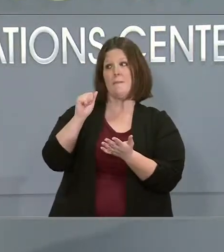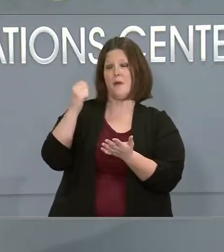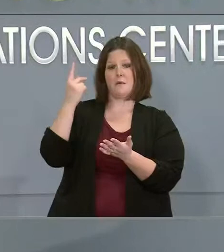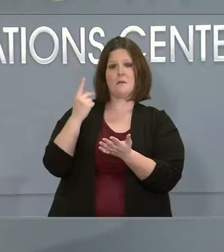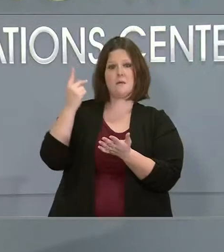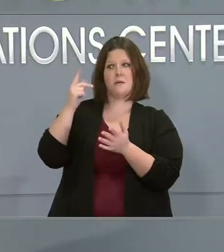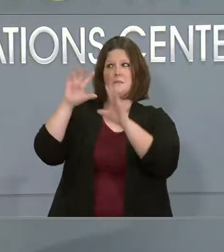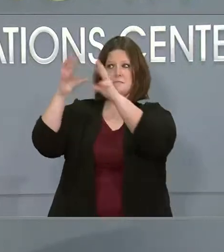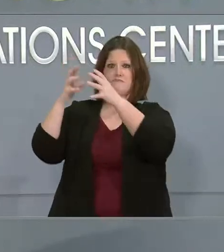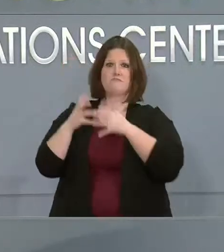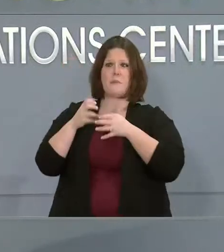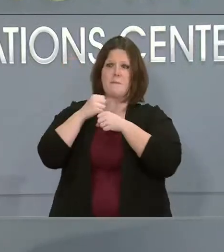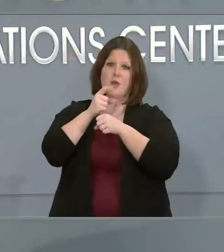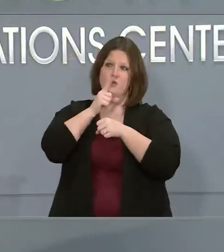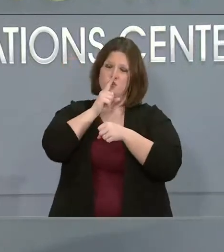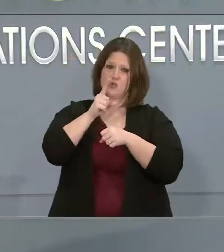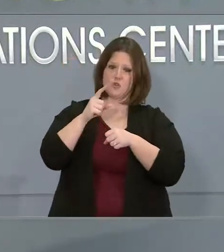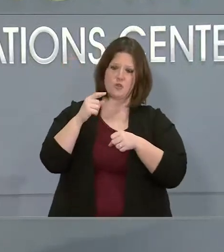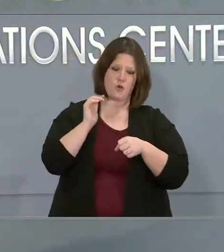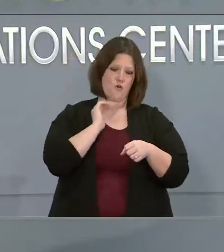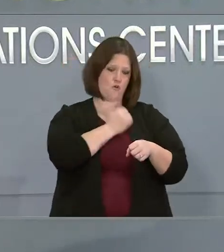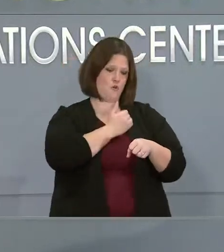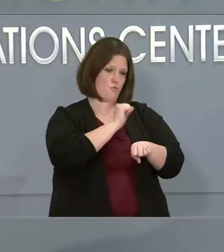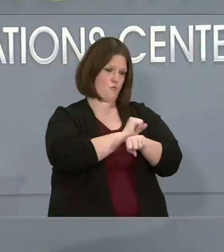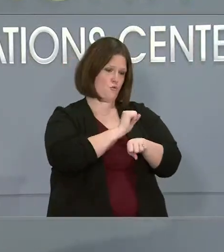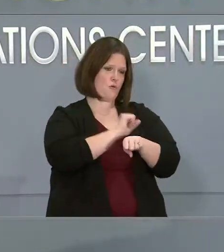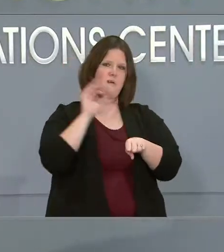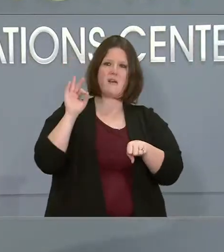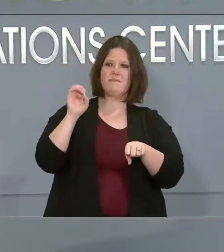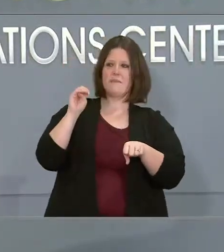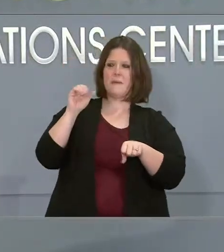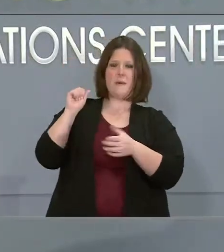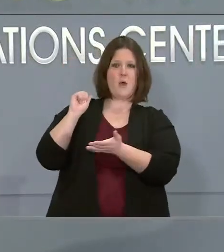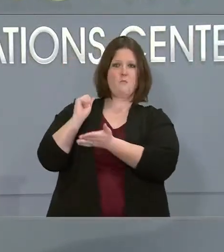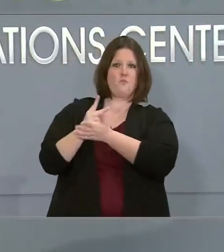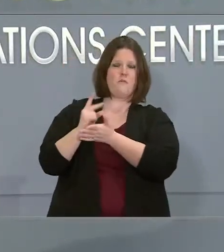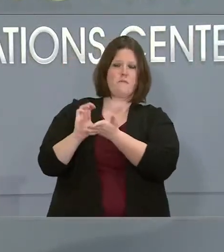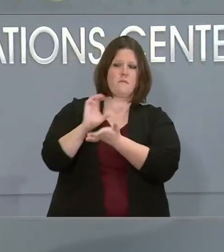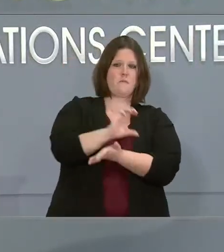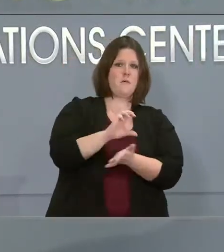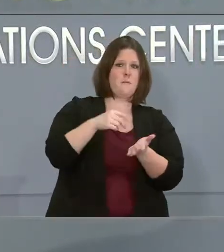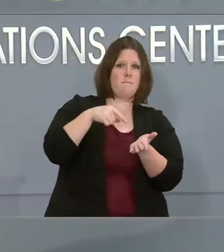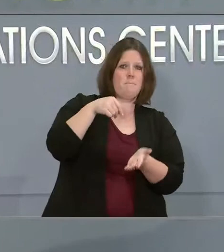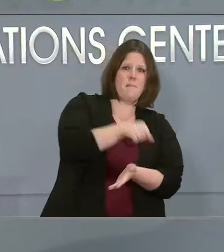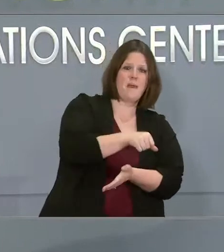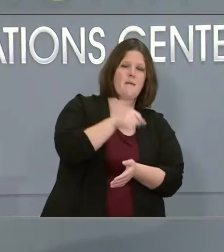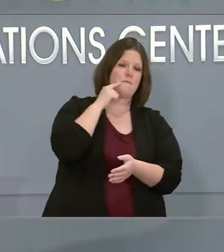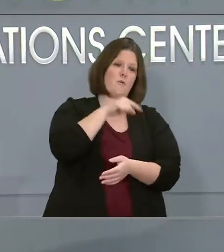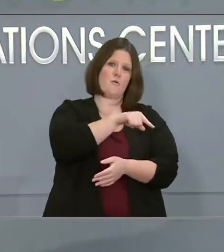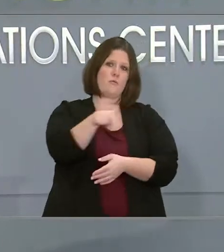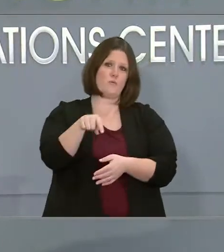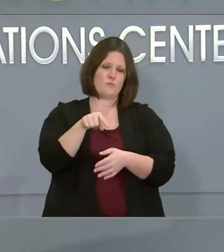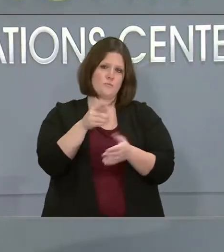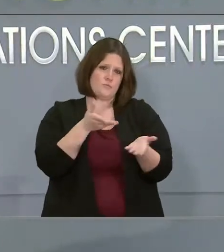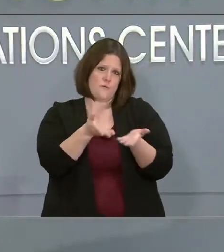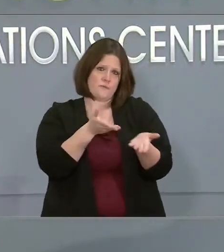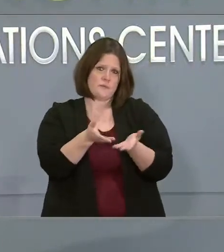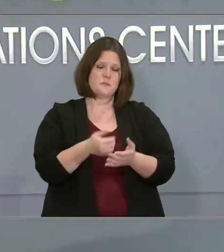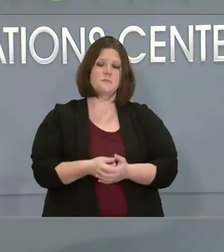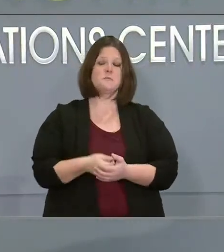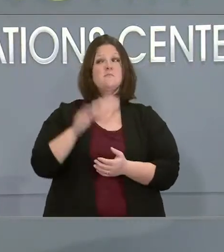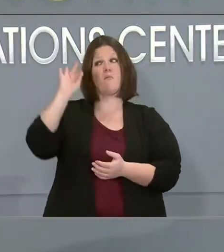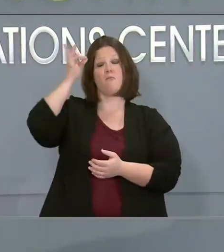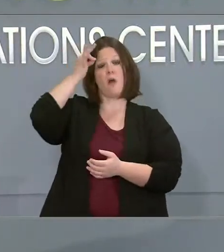make sure we get reimbursements for all of the efforts that we put forward in the state. So our federal partners are going to continue